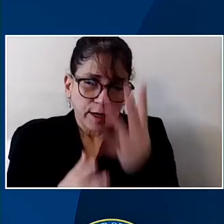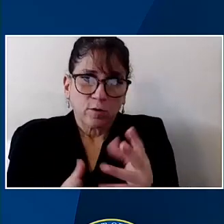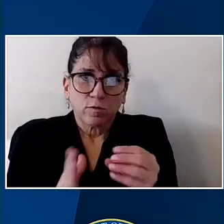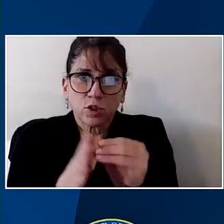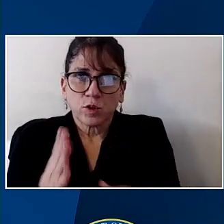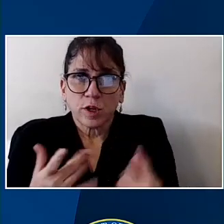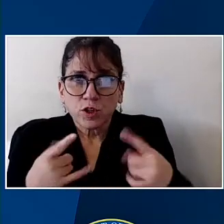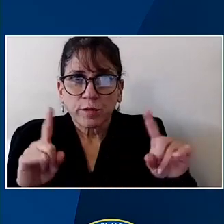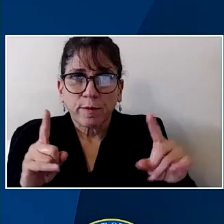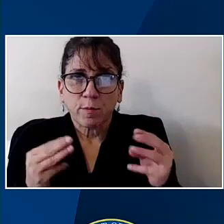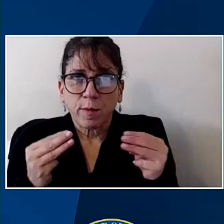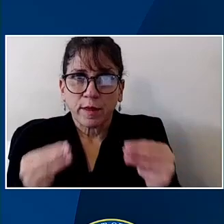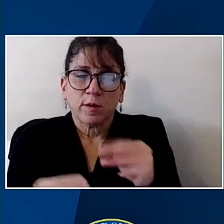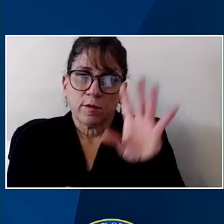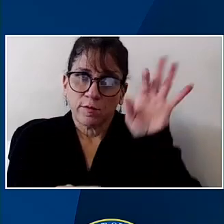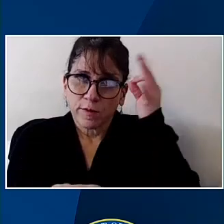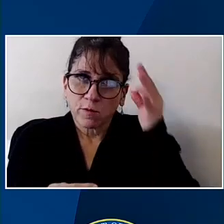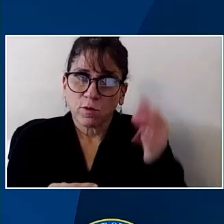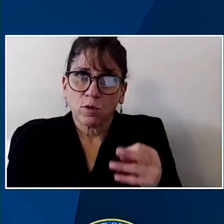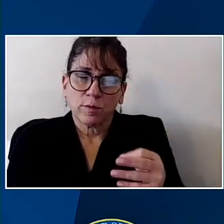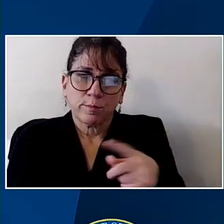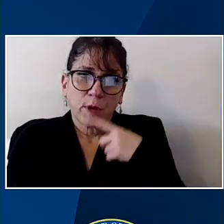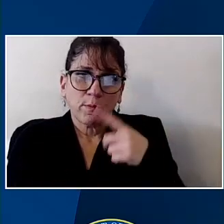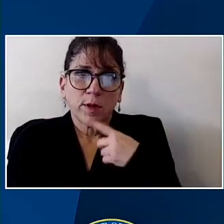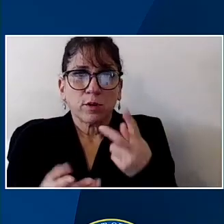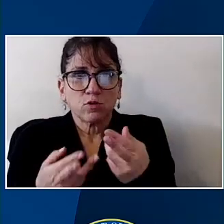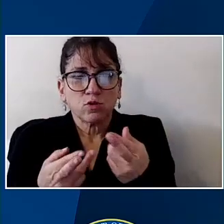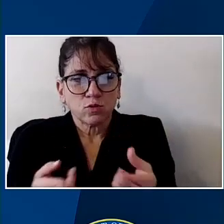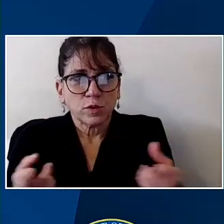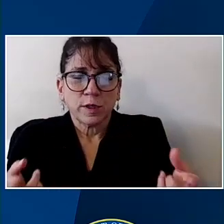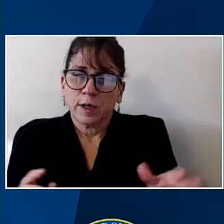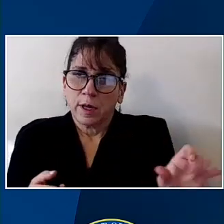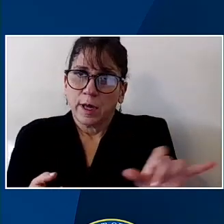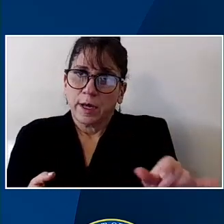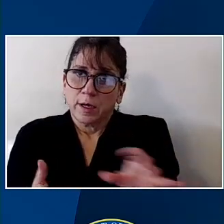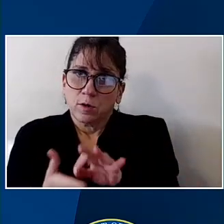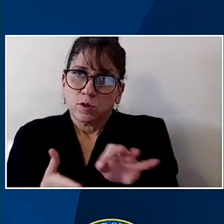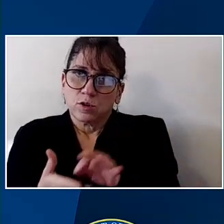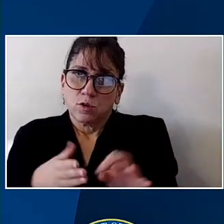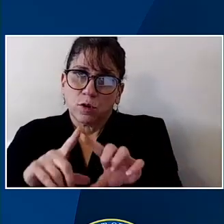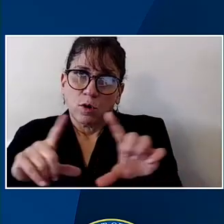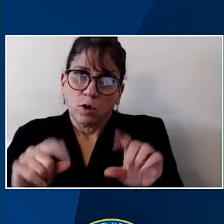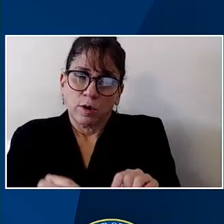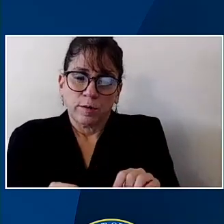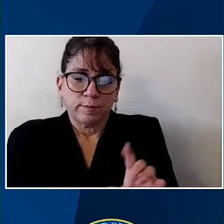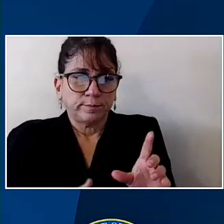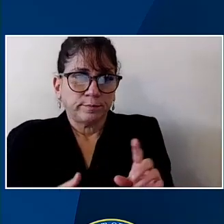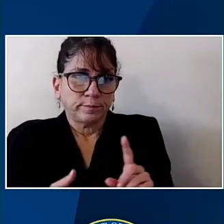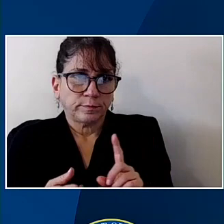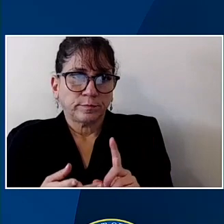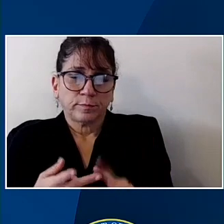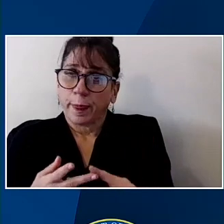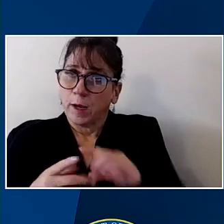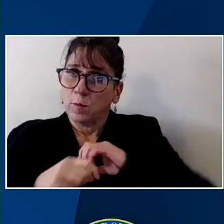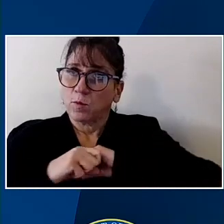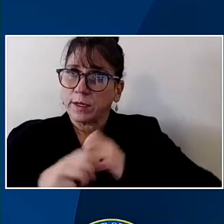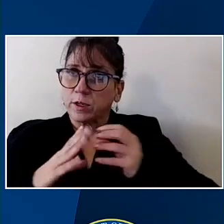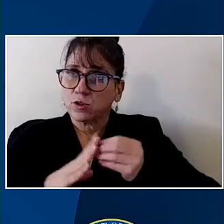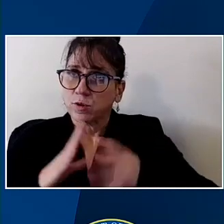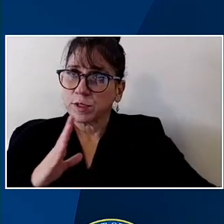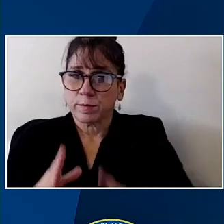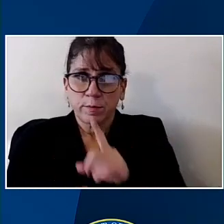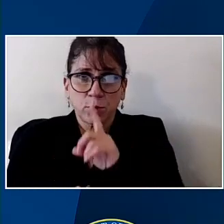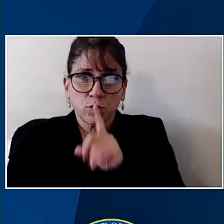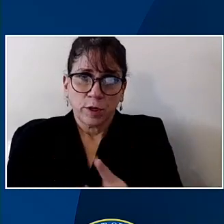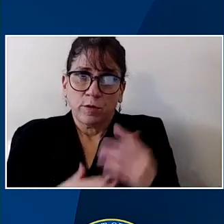from federal public sources like the College Scorecard or IPEDS. When it comes to protecting students and ensuring responsible